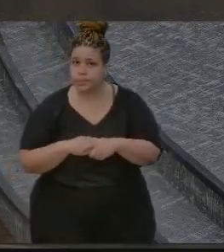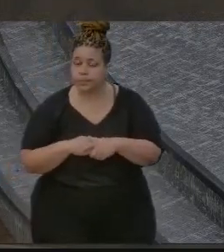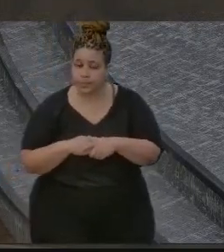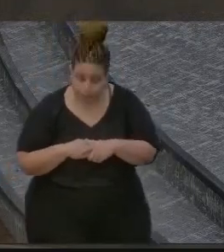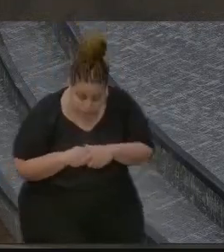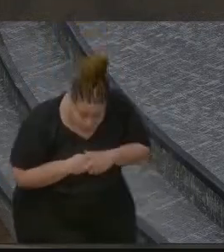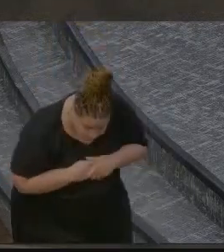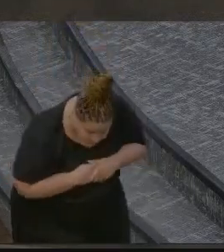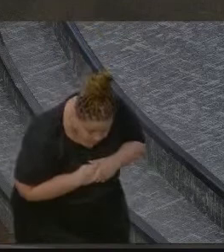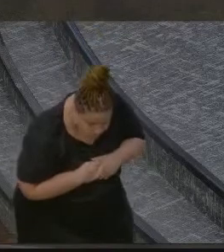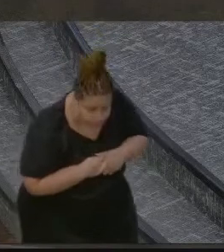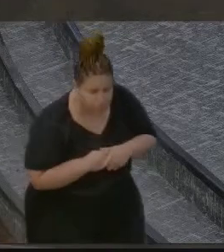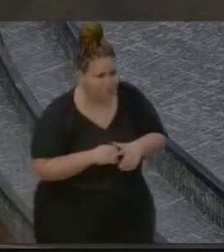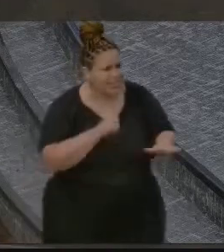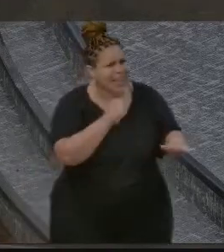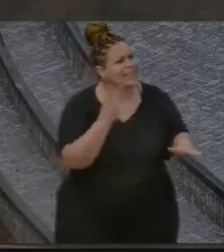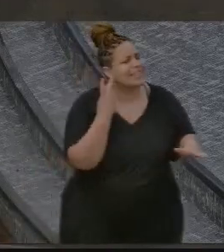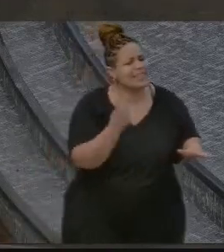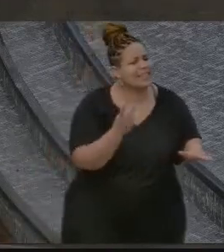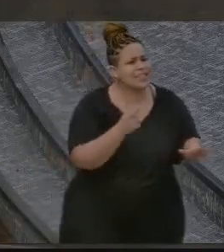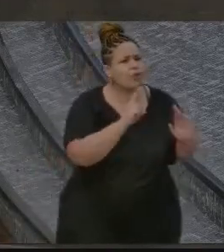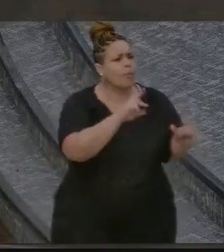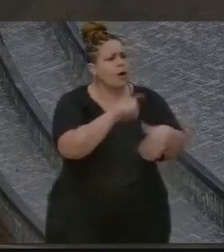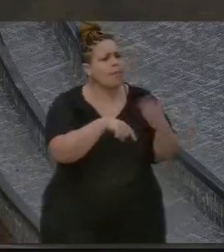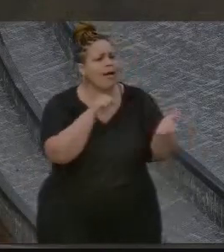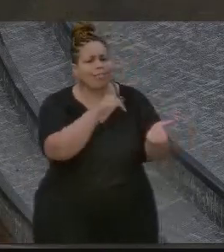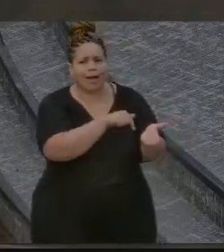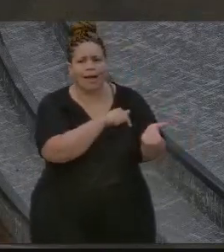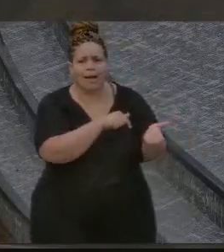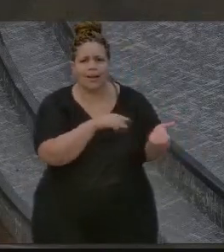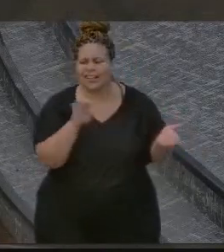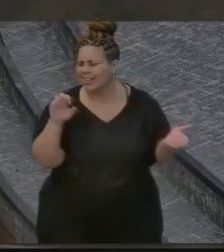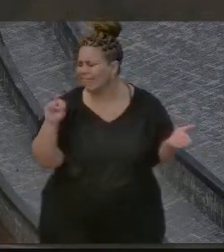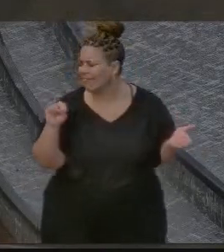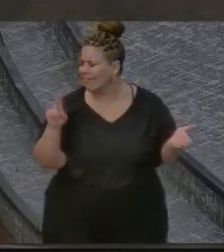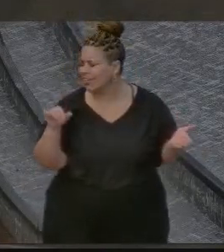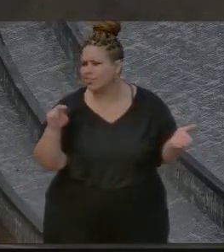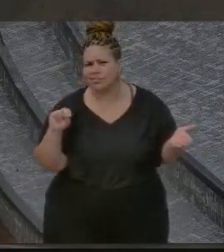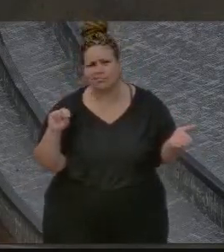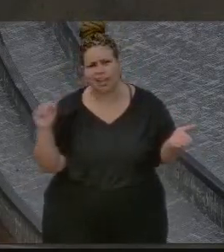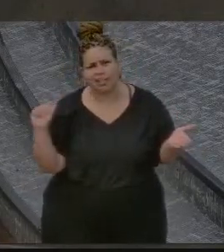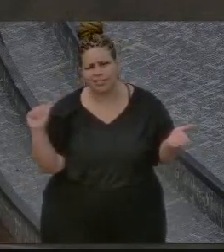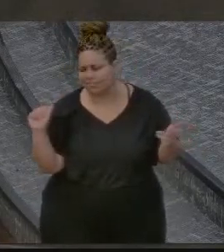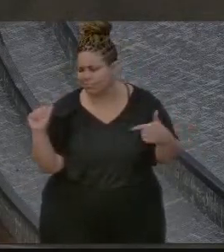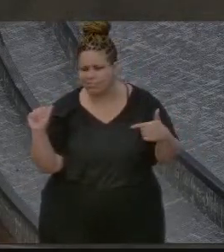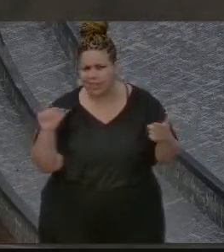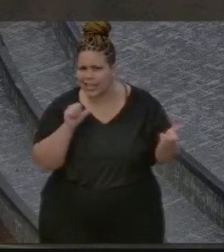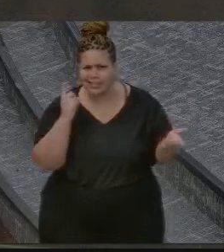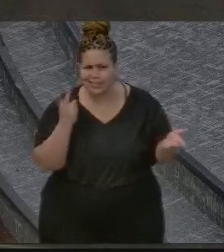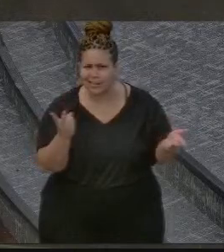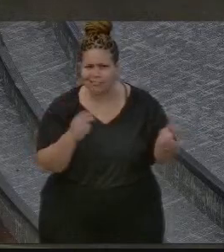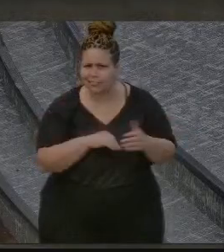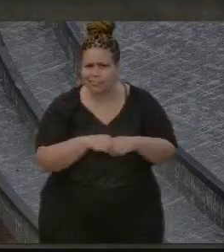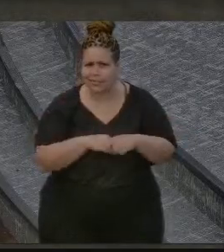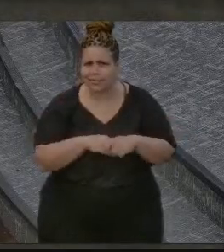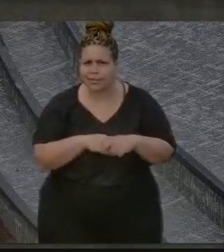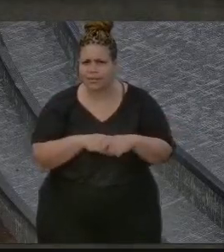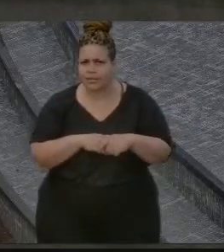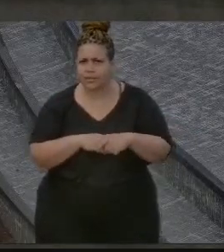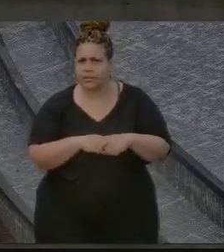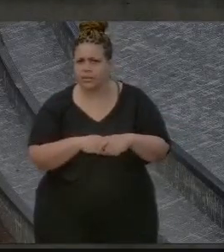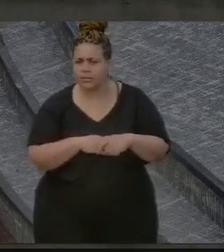I didn't see an Envision Athens report uploaded. Was there something on that item, or just?